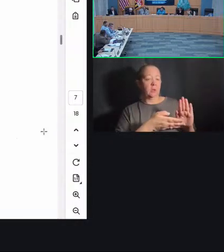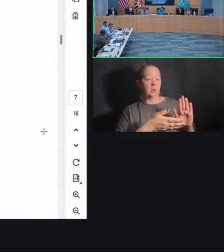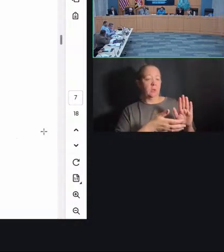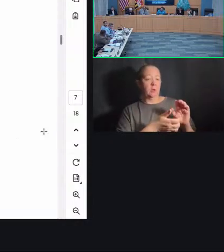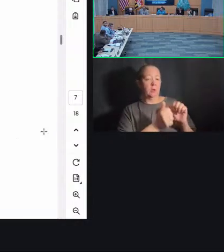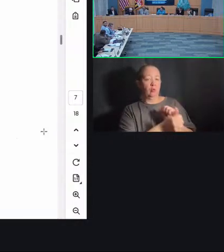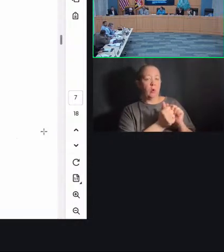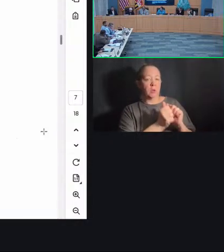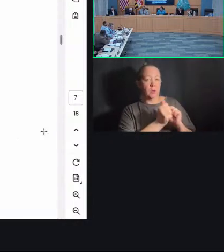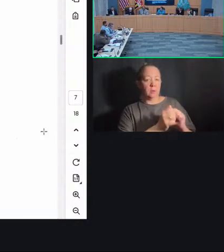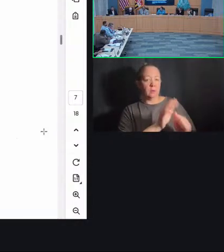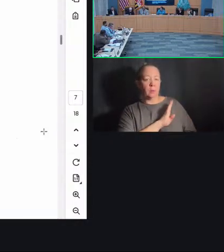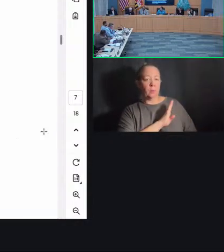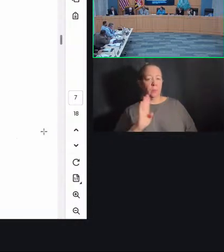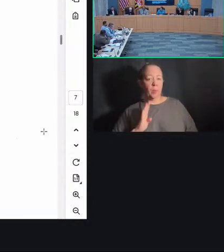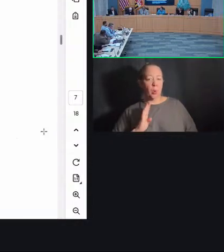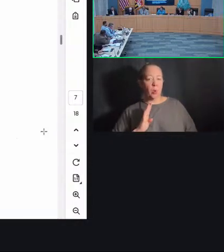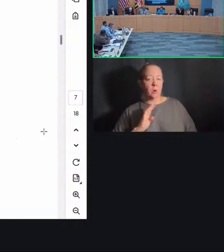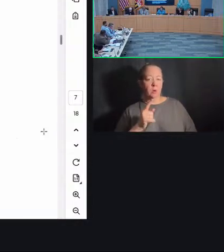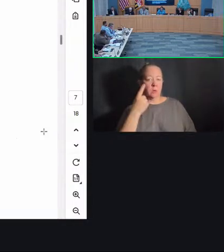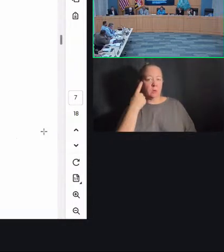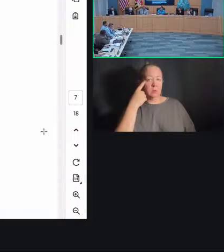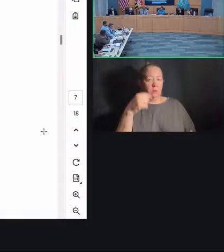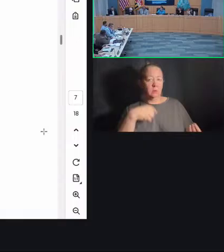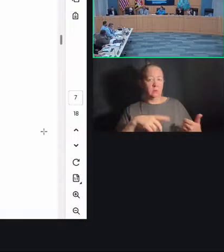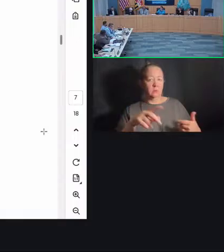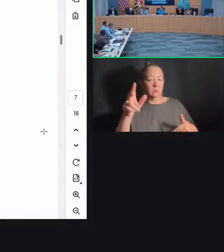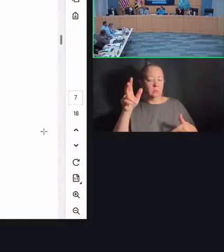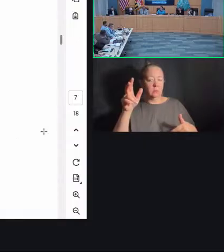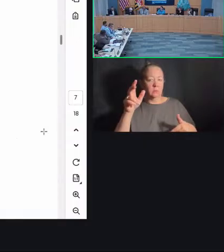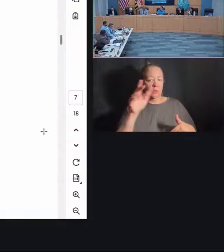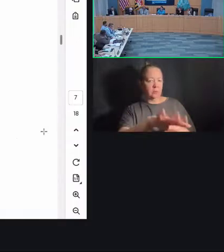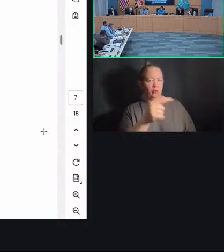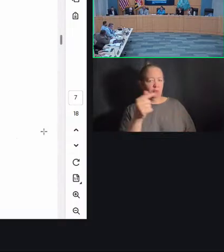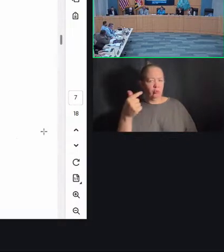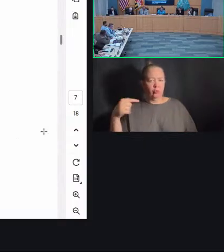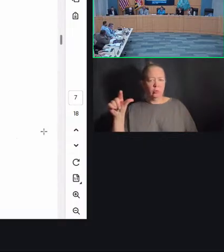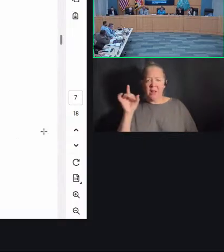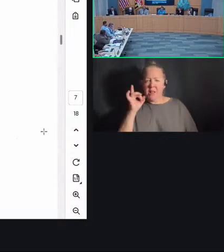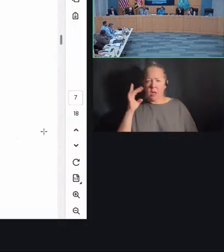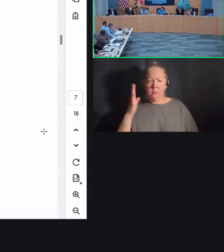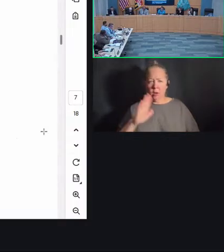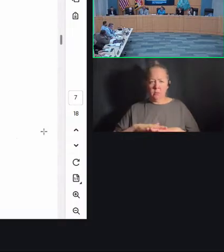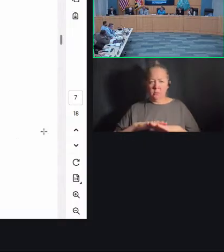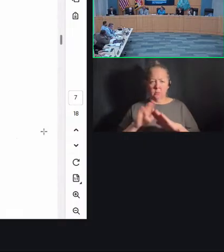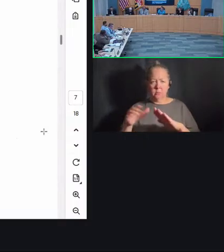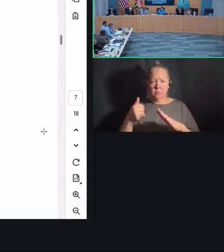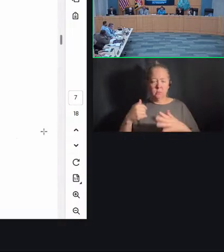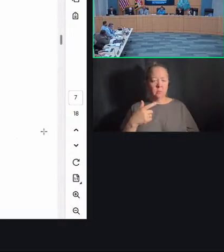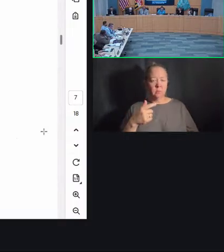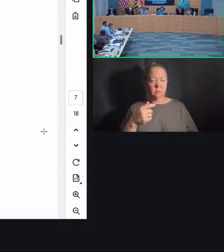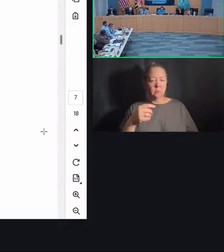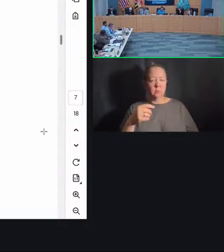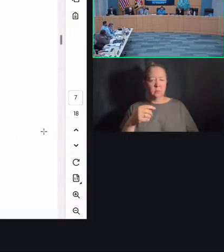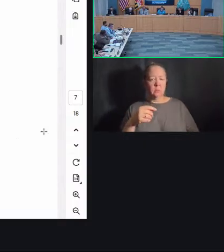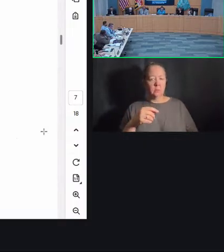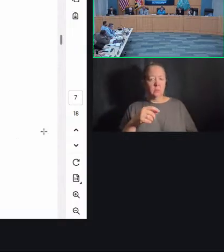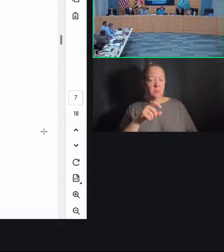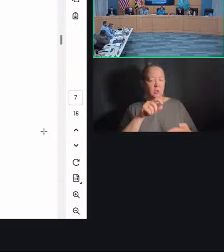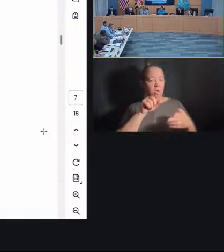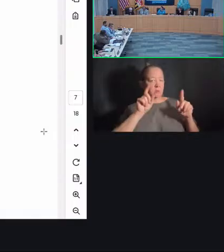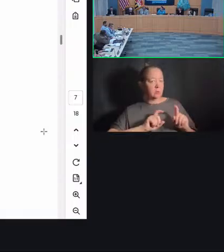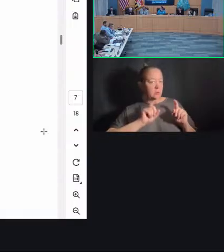on. I'm pressing the button. Yeah, his green light's on. Okay. Check 1, check 2.